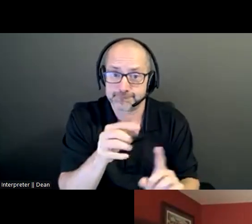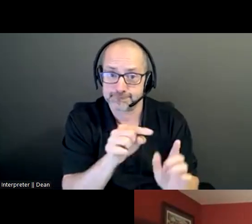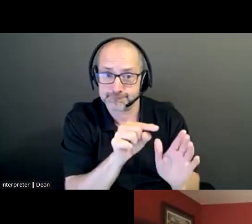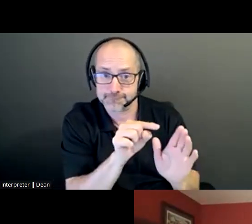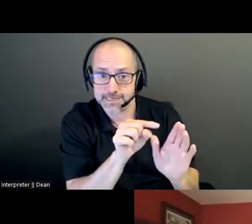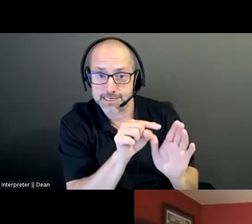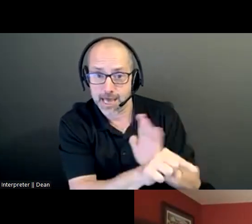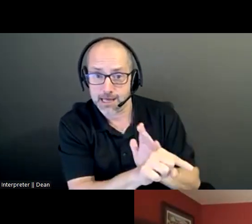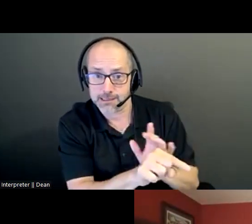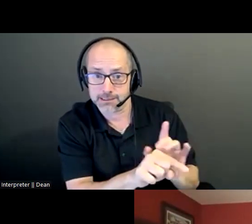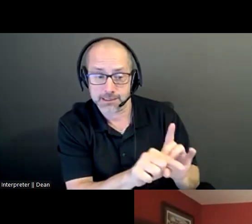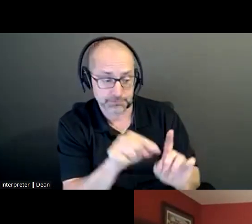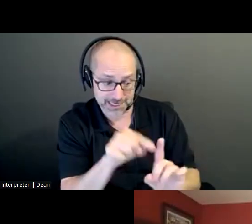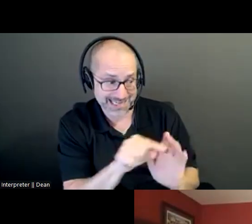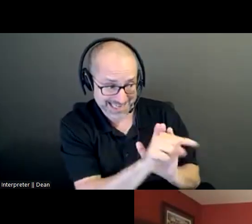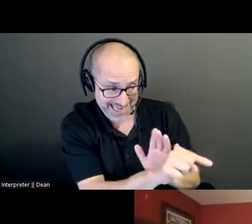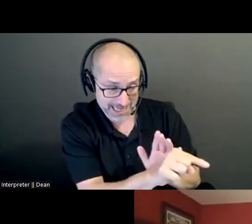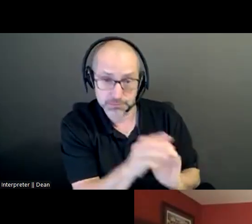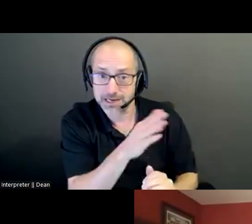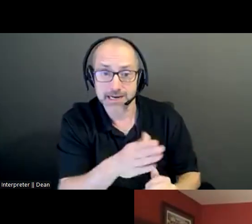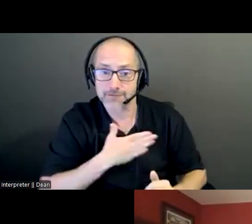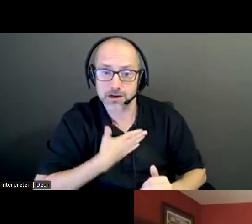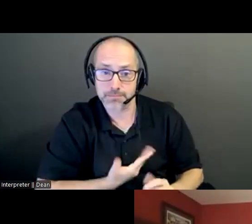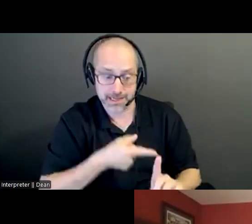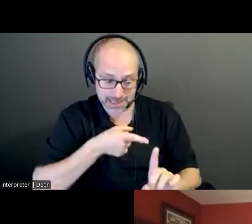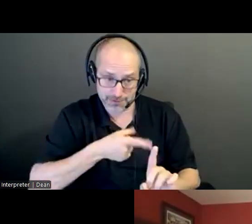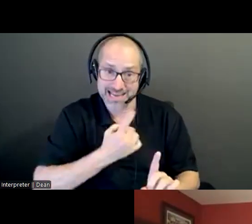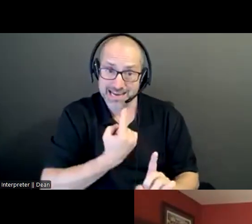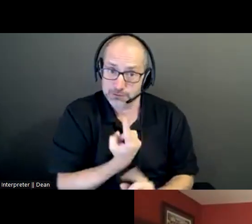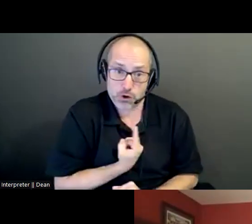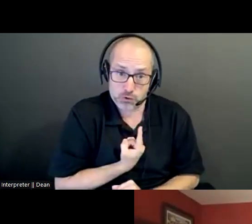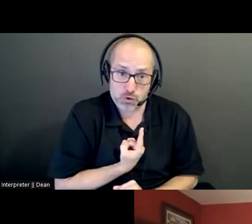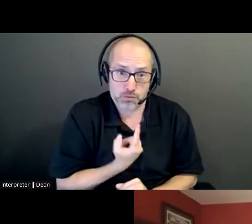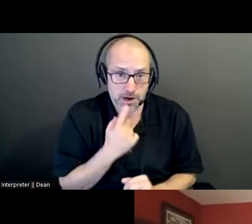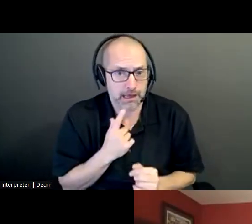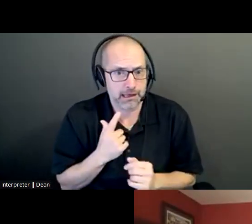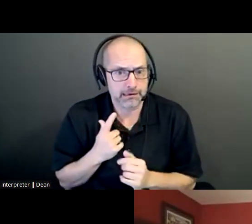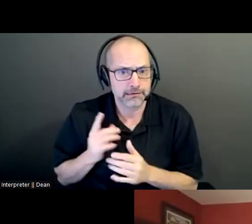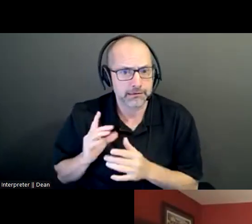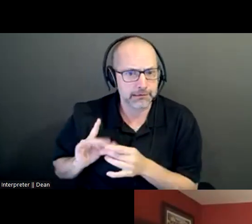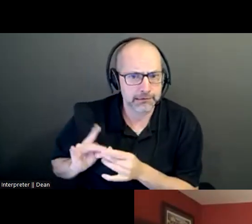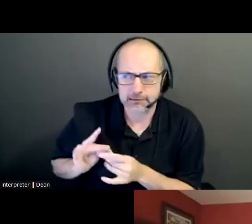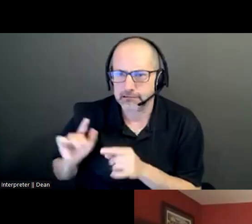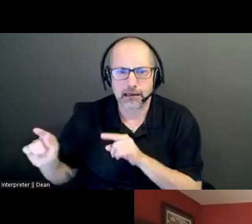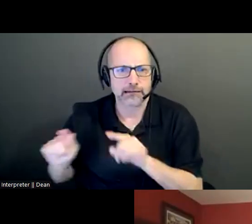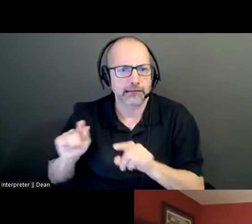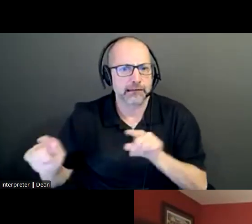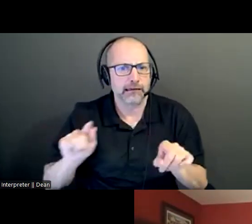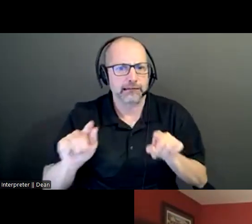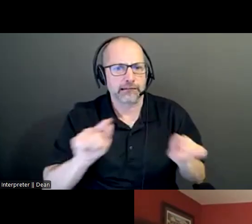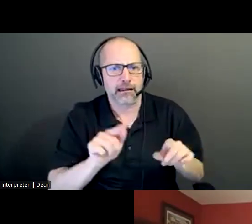and talked a lot about the delusions and the conversations and the influences with with his faith,